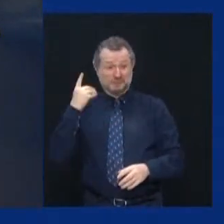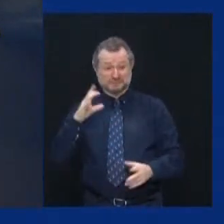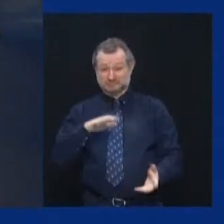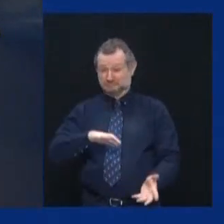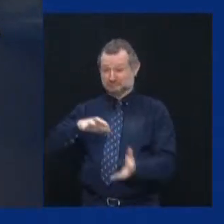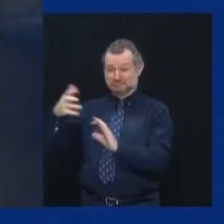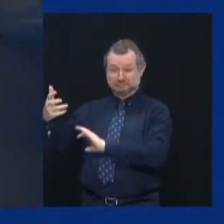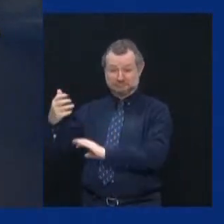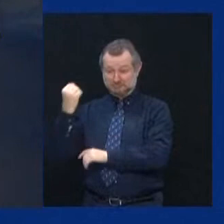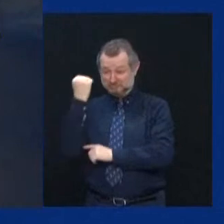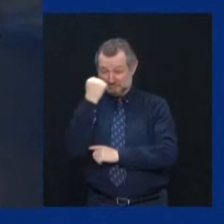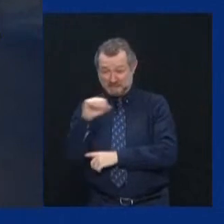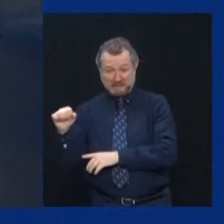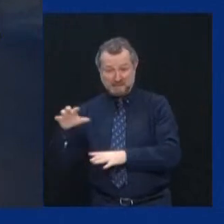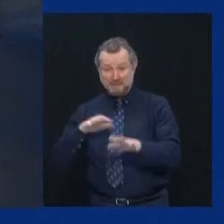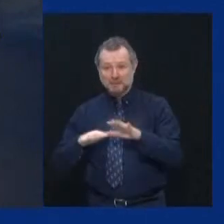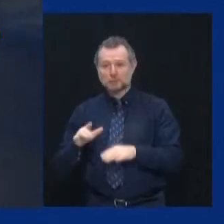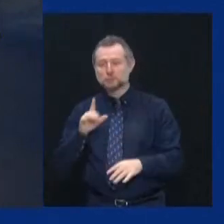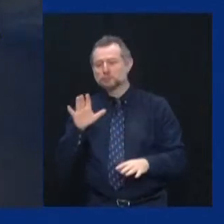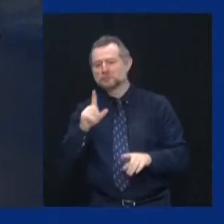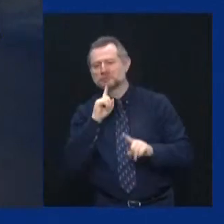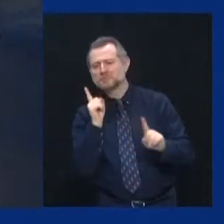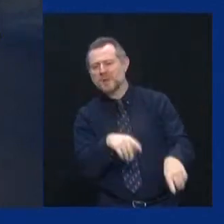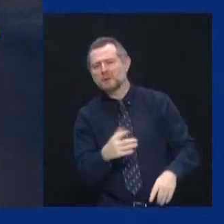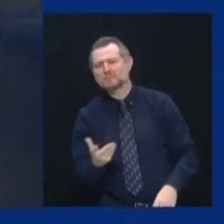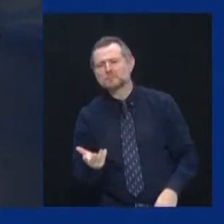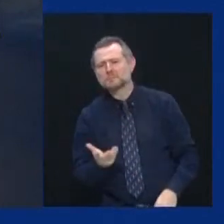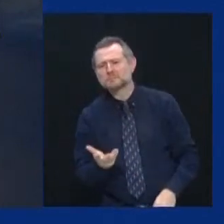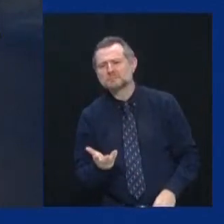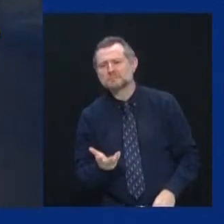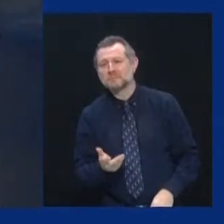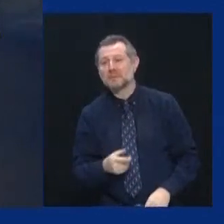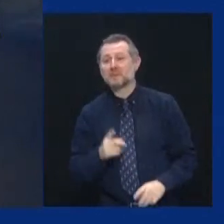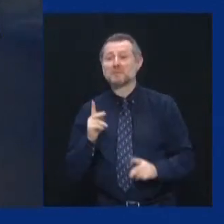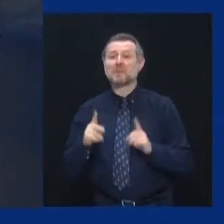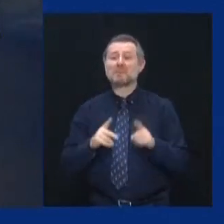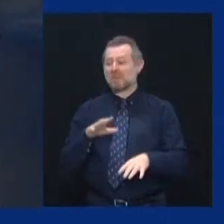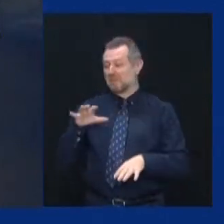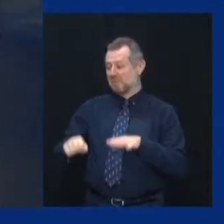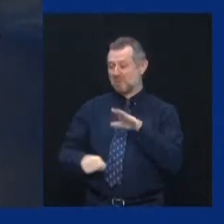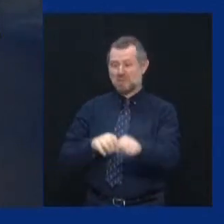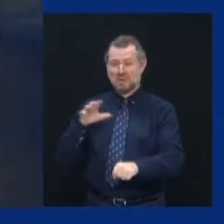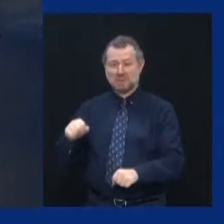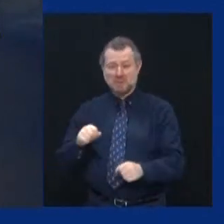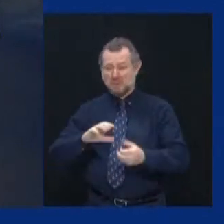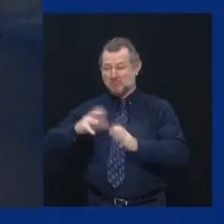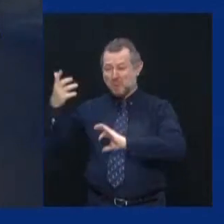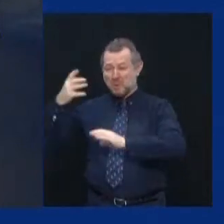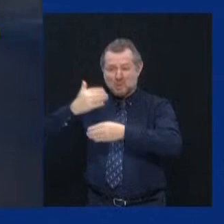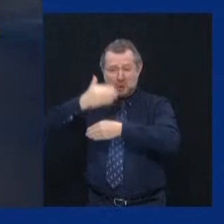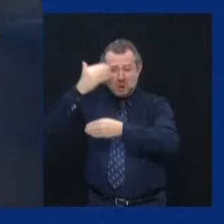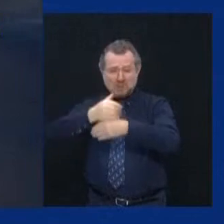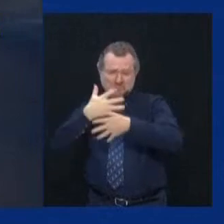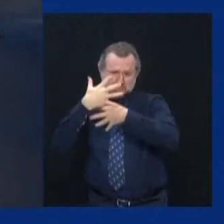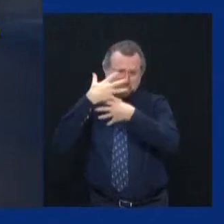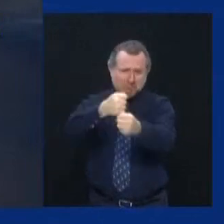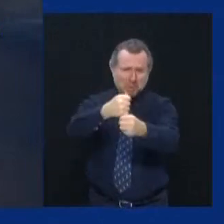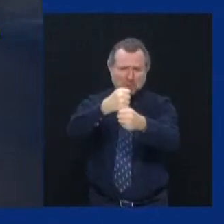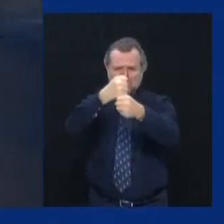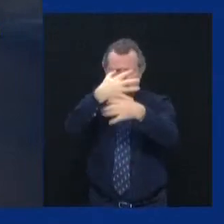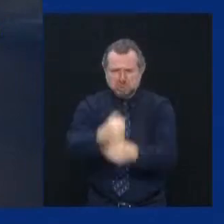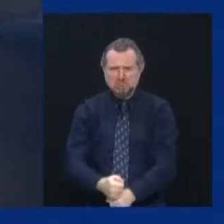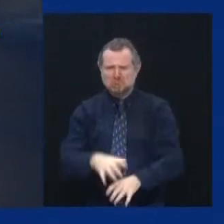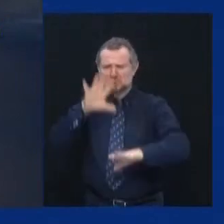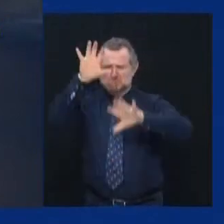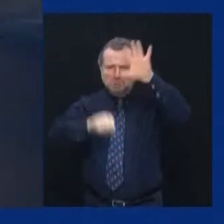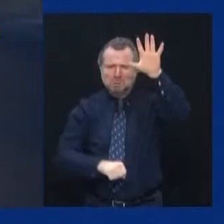anarchy descended? What did you do when they were climbing through the windows saying